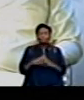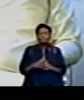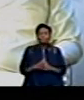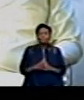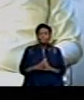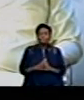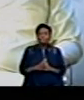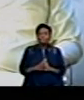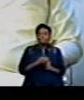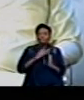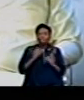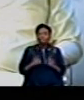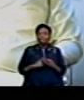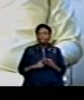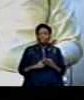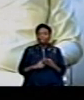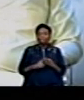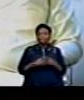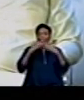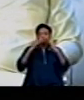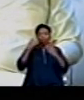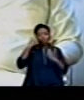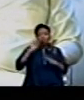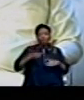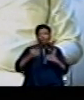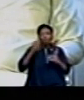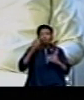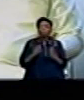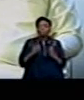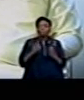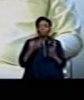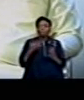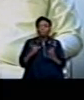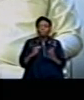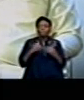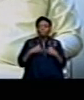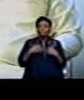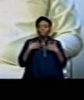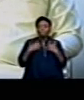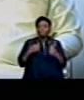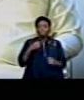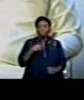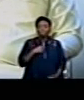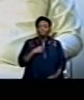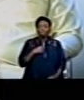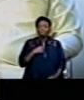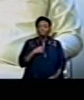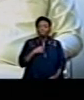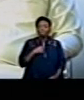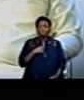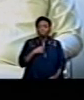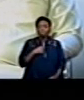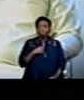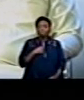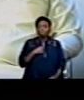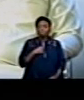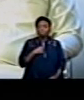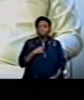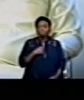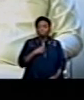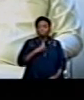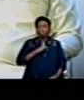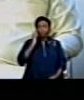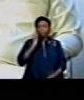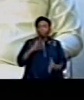are negative to absolute surrender and total consecration unto you, Lord, we pray, you scrape from our lives